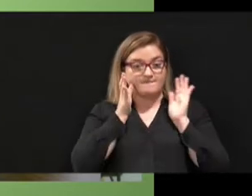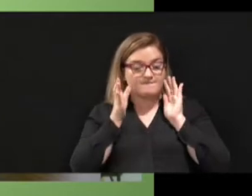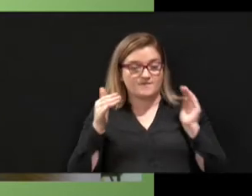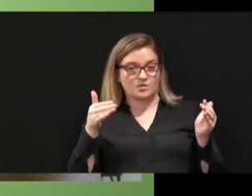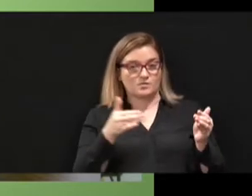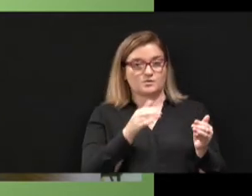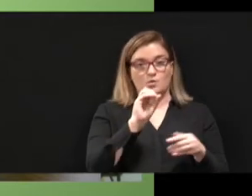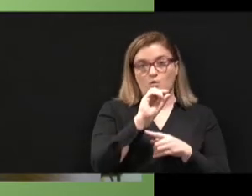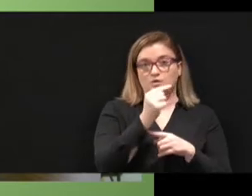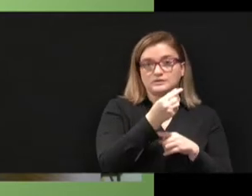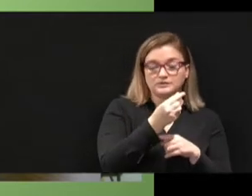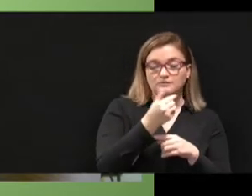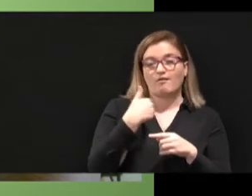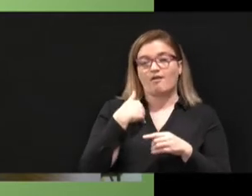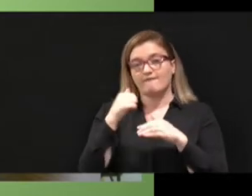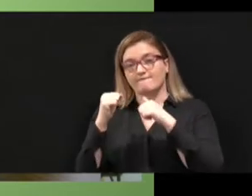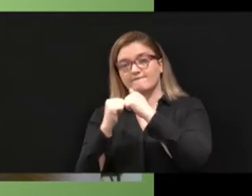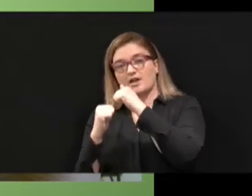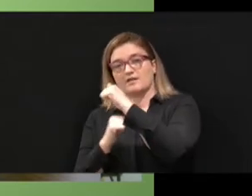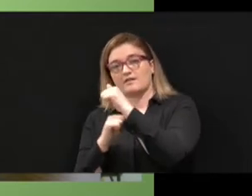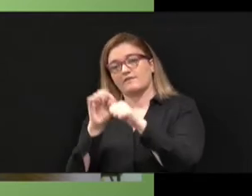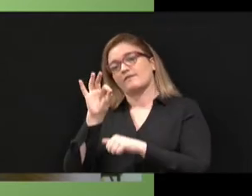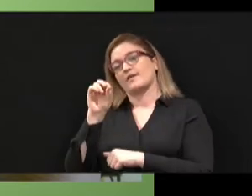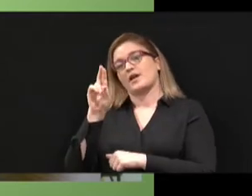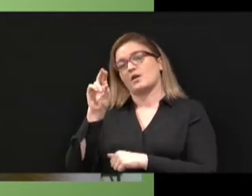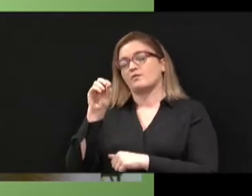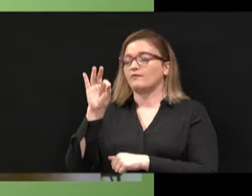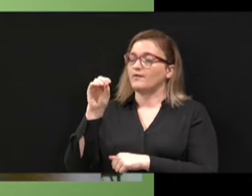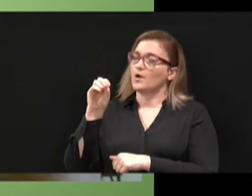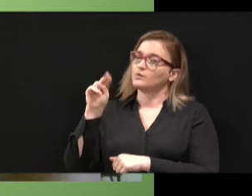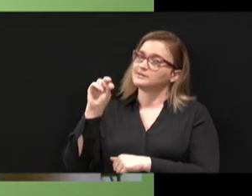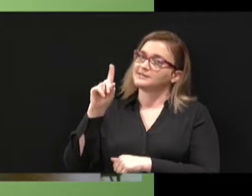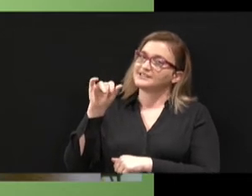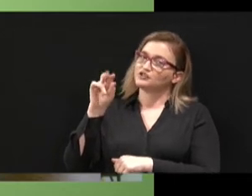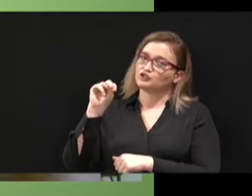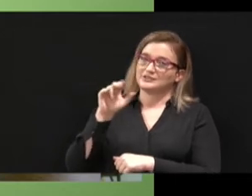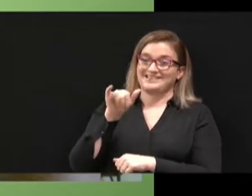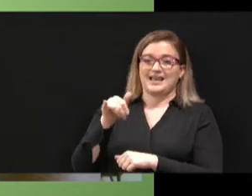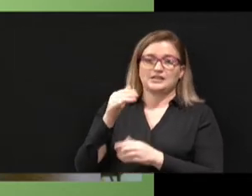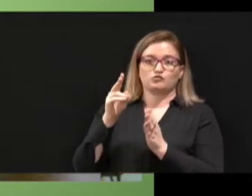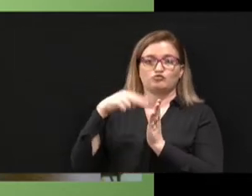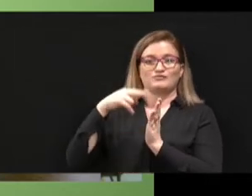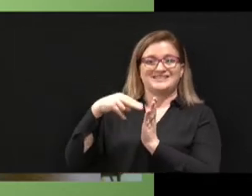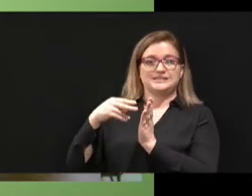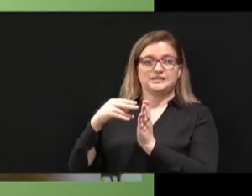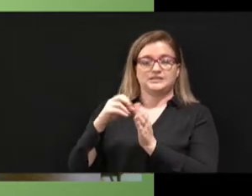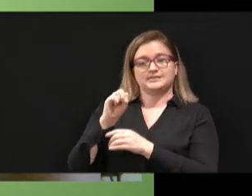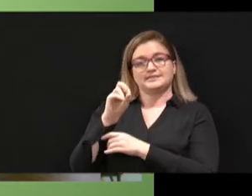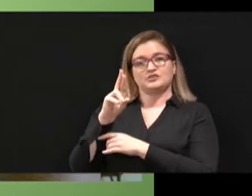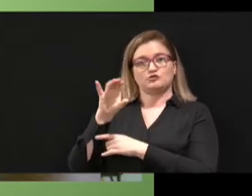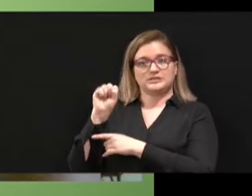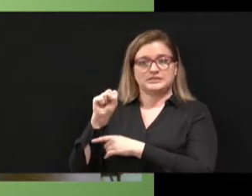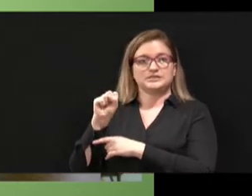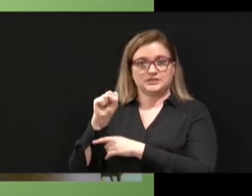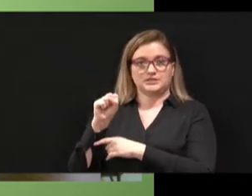a Foundations, which is a reading series. It's also very good. Harcourt